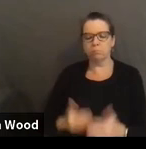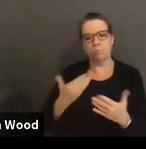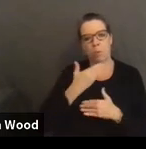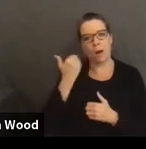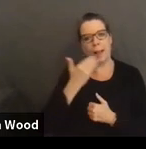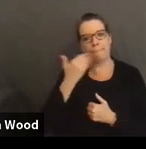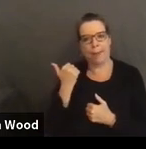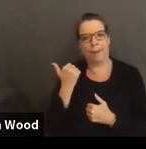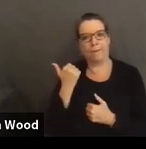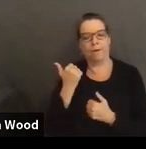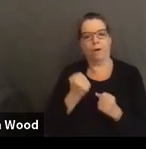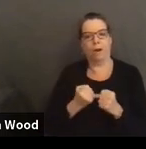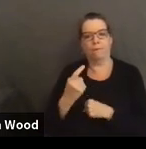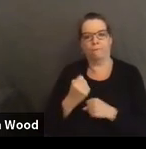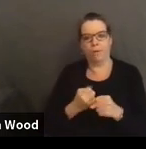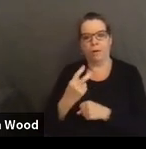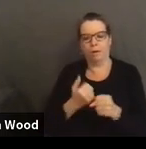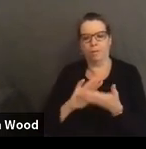iteration the following year.